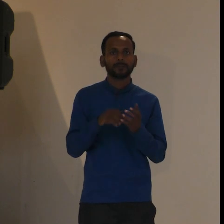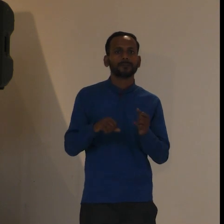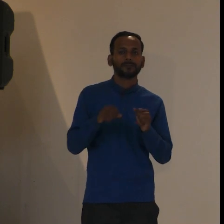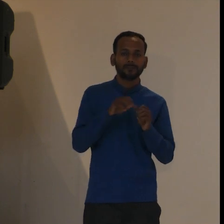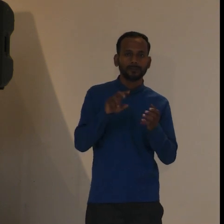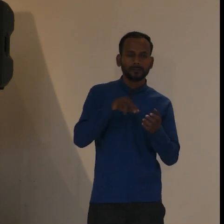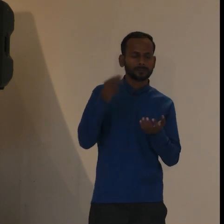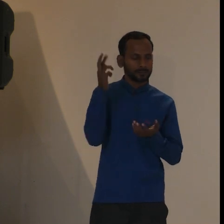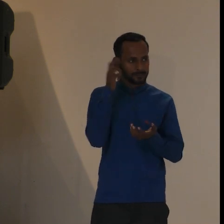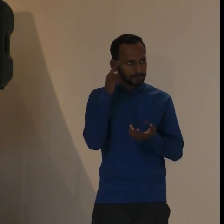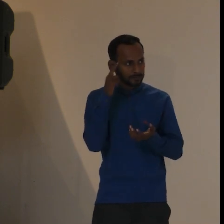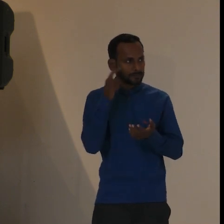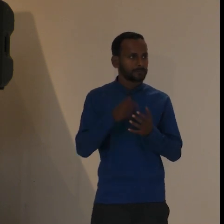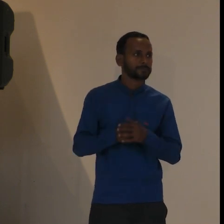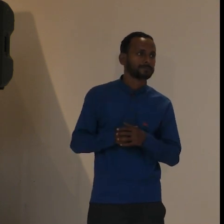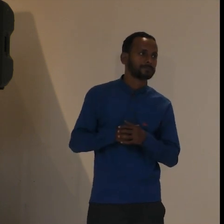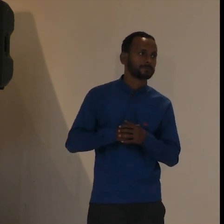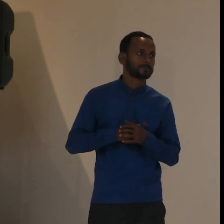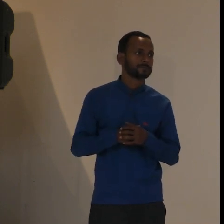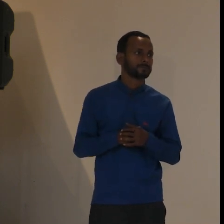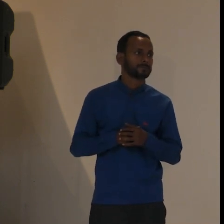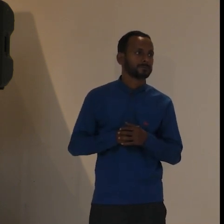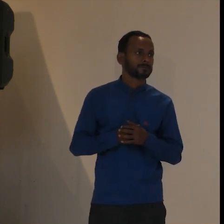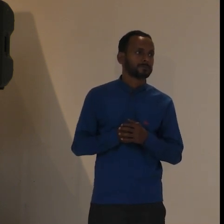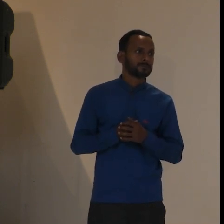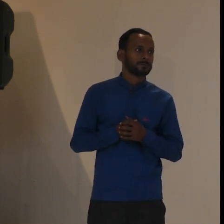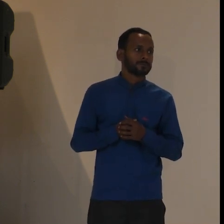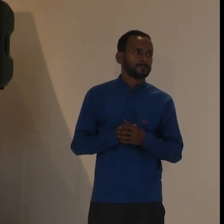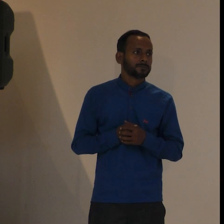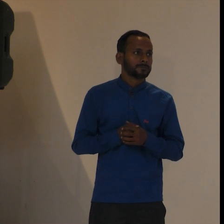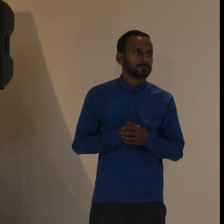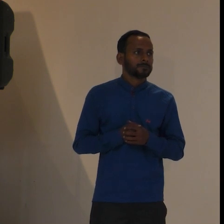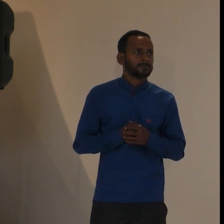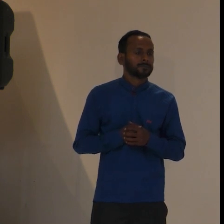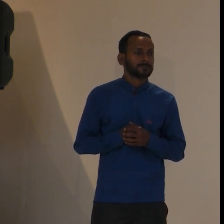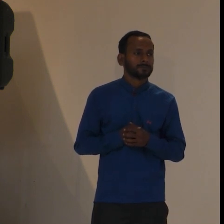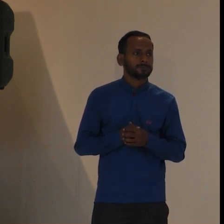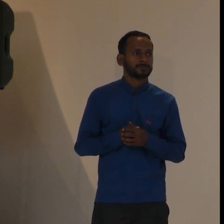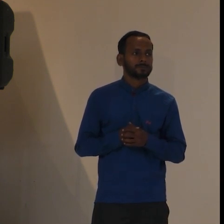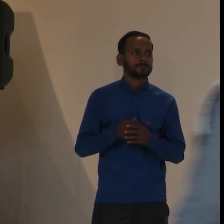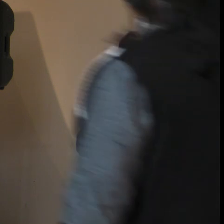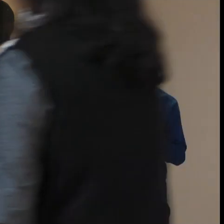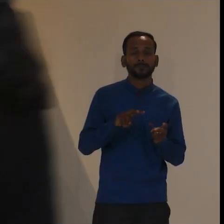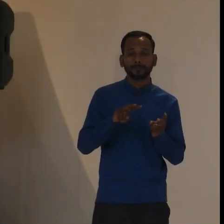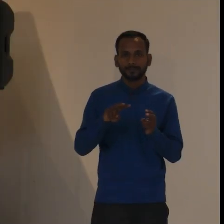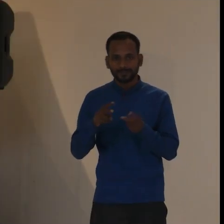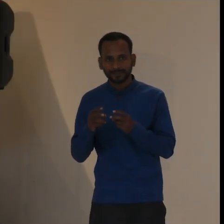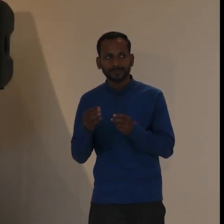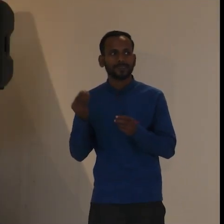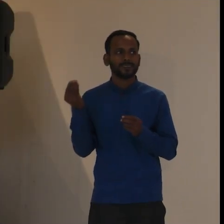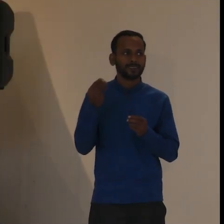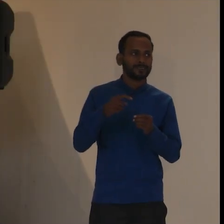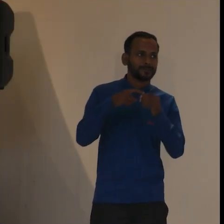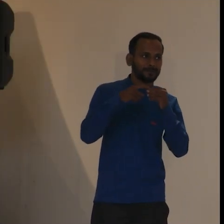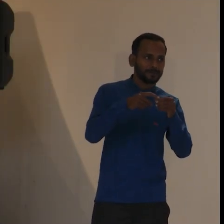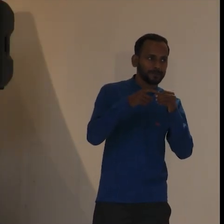I thought I'd ask these 3 questions. Thanks. So we'll start off with your first couple of questions with regards to